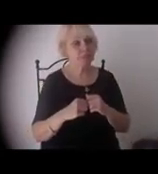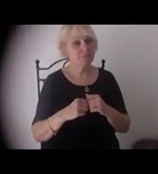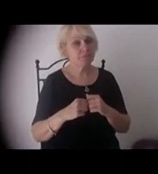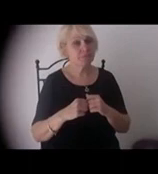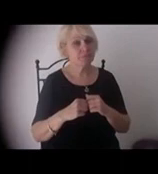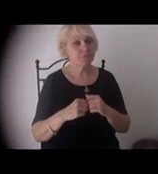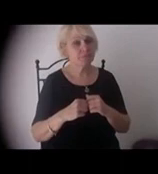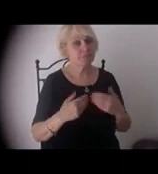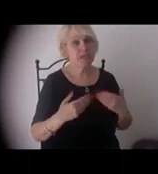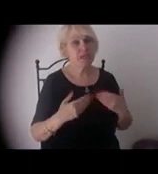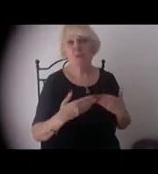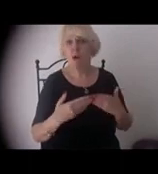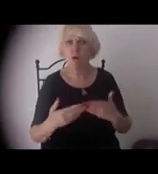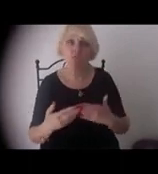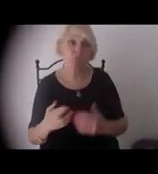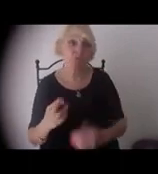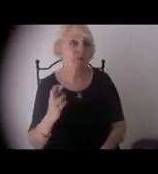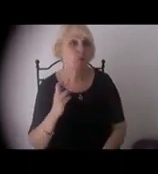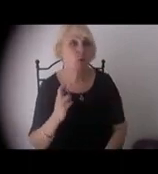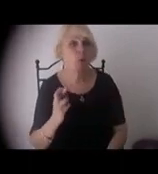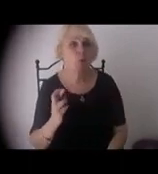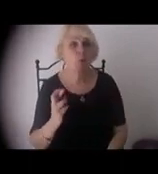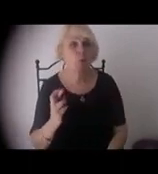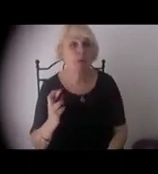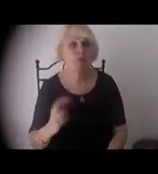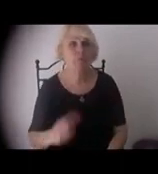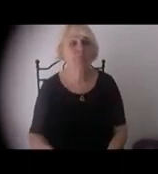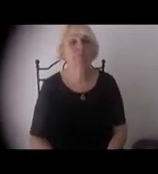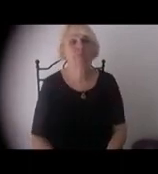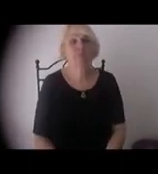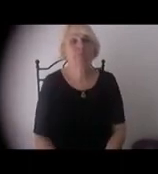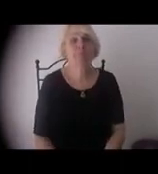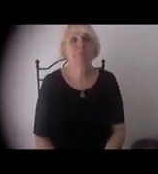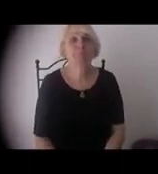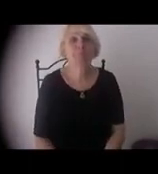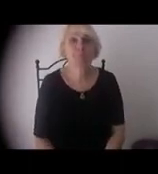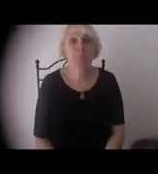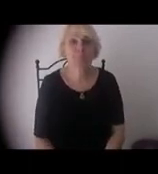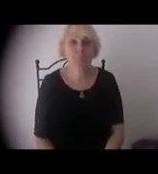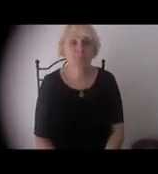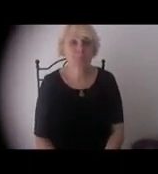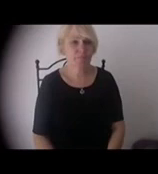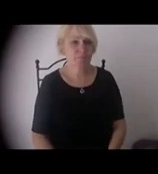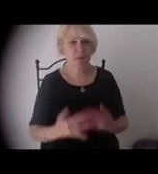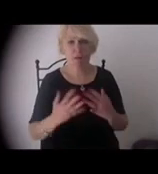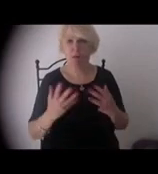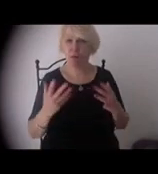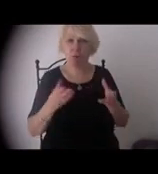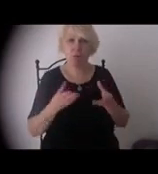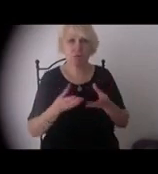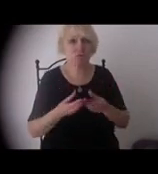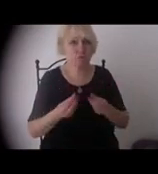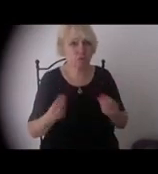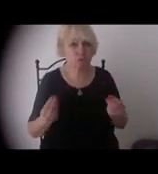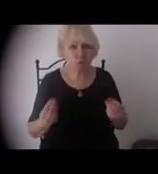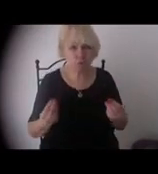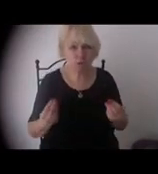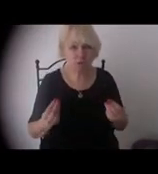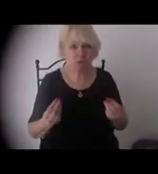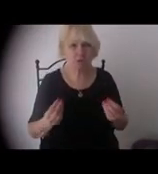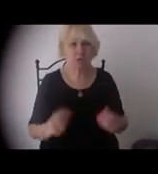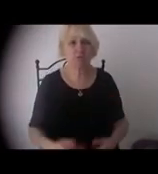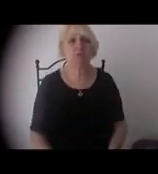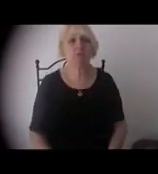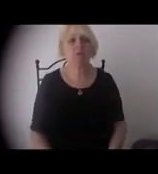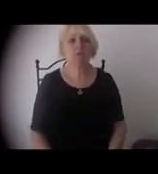sense of hope as well is really important. I guess the other thing is there are lots of resources out there as well